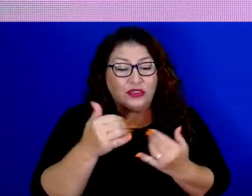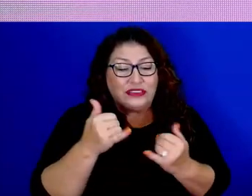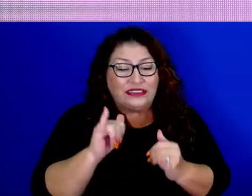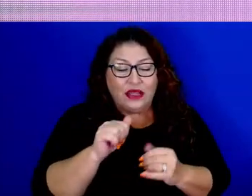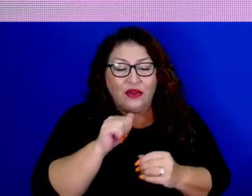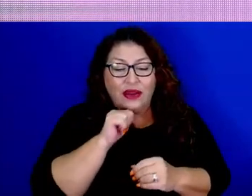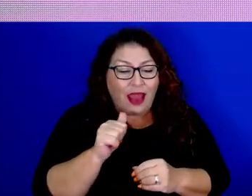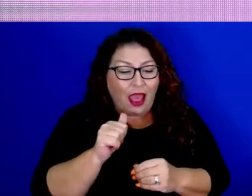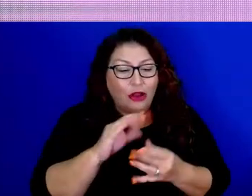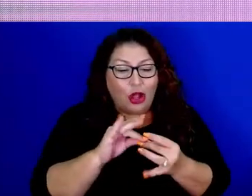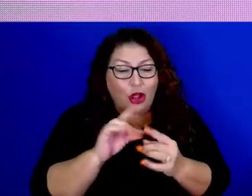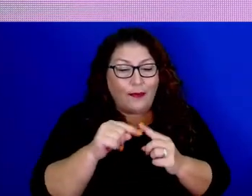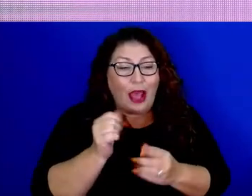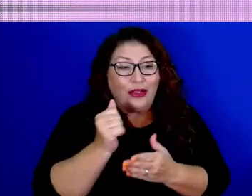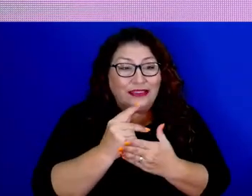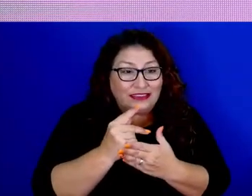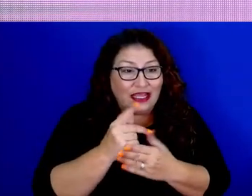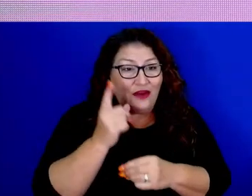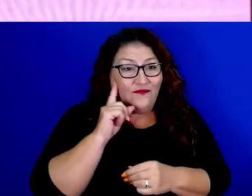their sexuality classes.